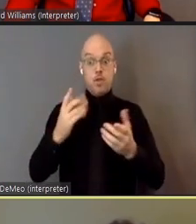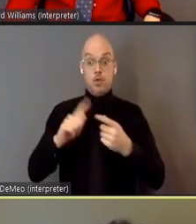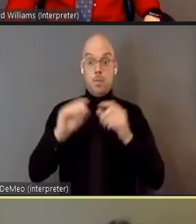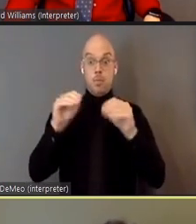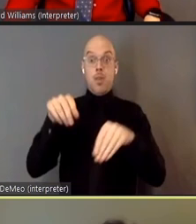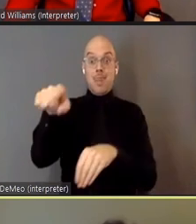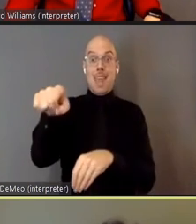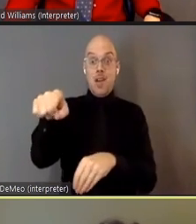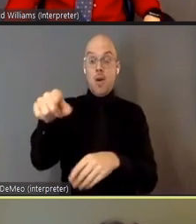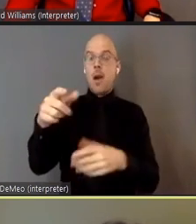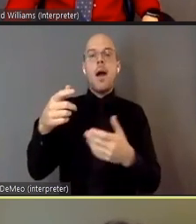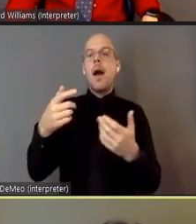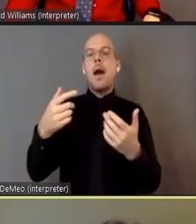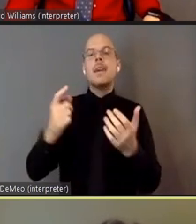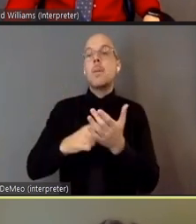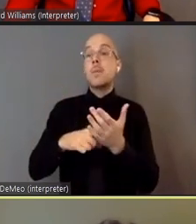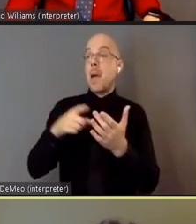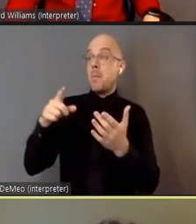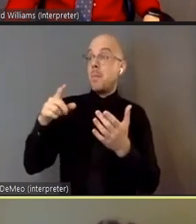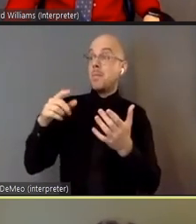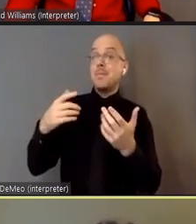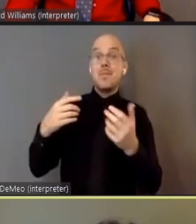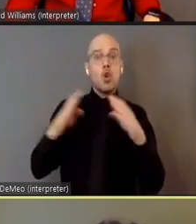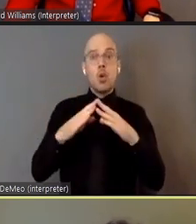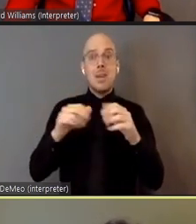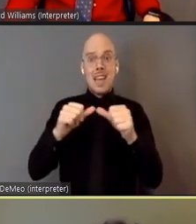extended, hasn't happened even in areas